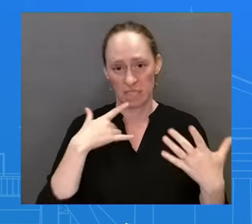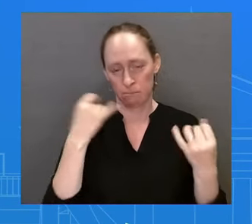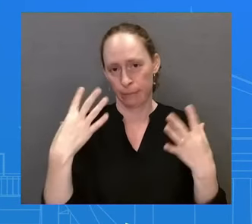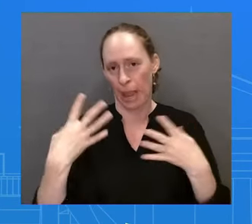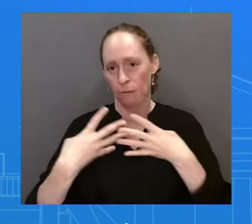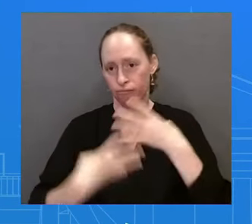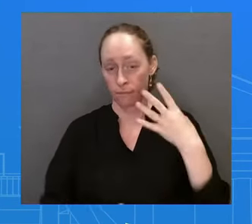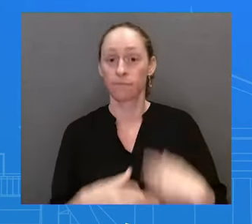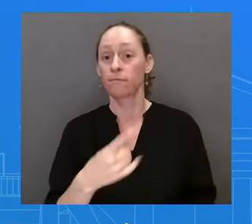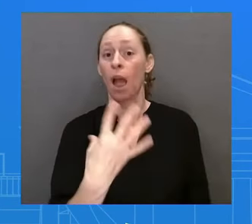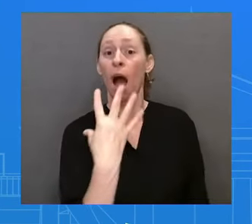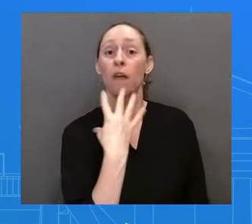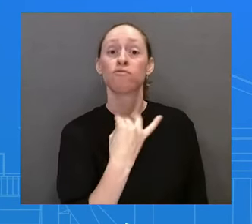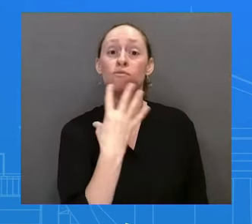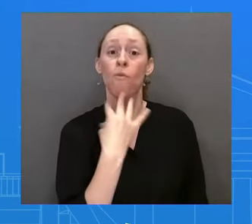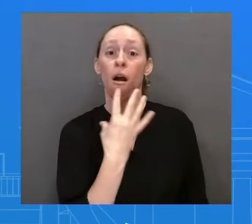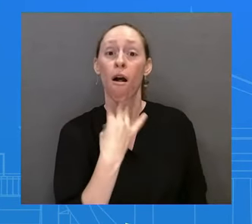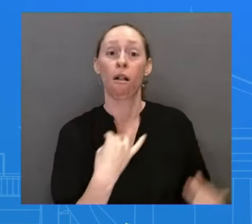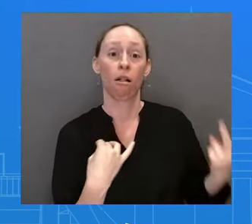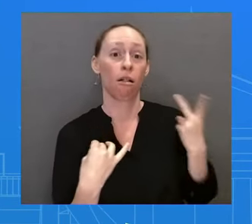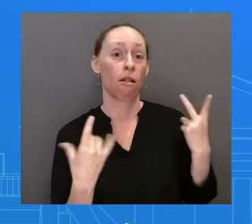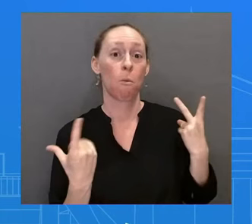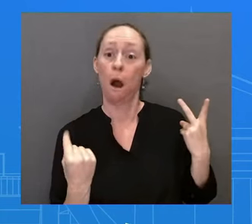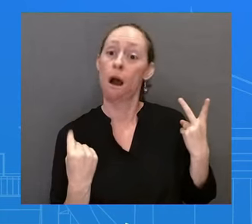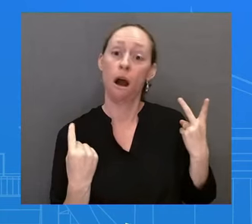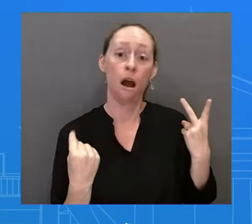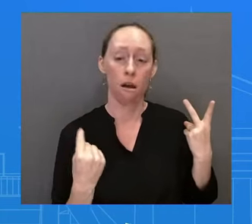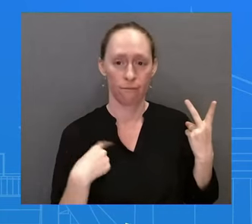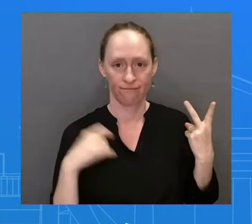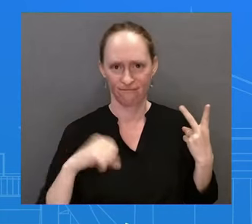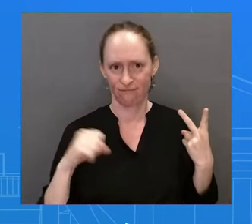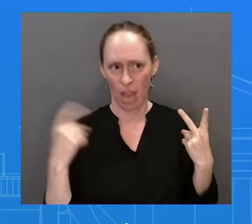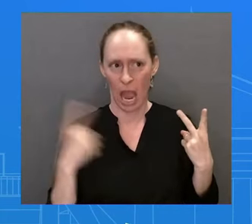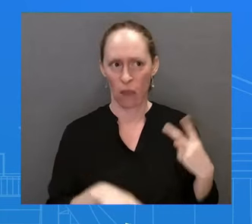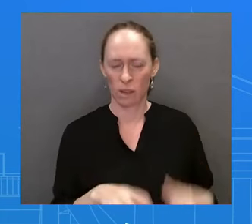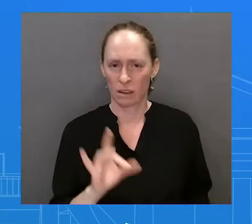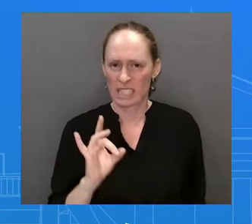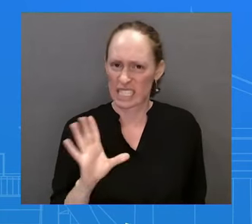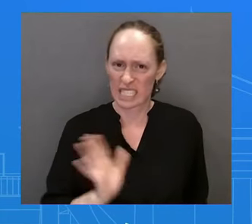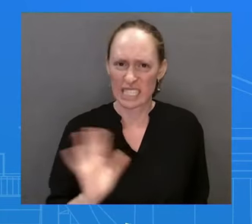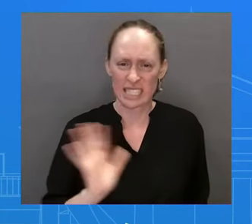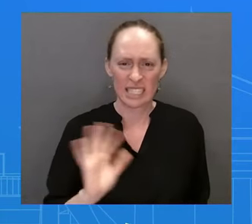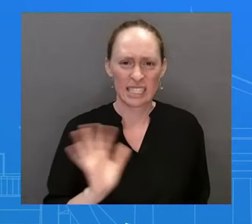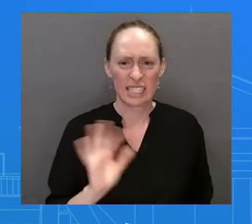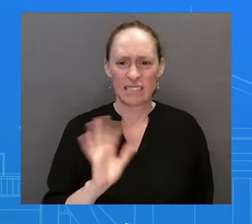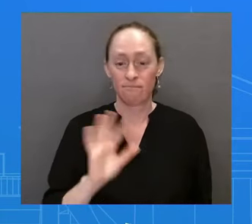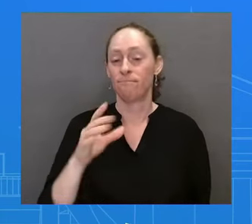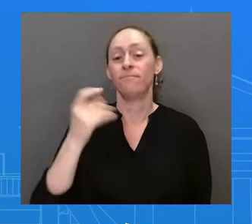speak for themselves, as any nation should speak for themselves, about how they're going to deal with the threat. All I can do is tell you what we're doing.